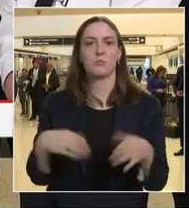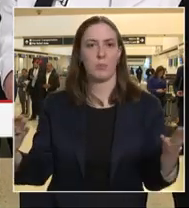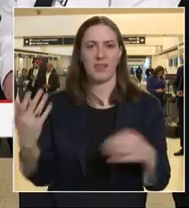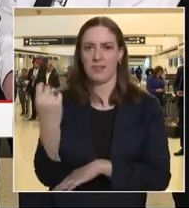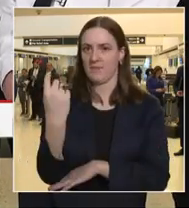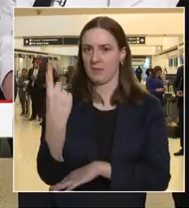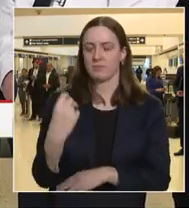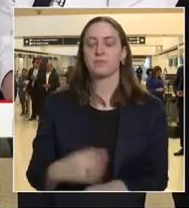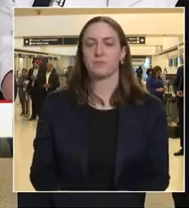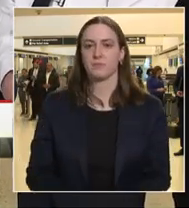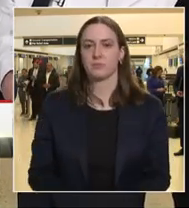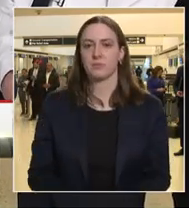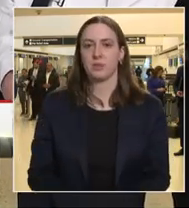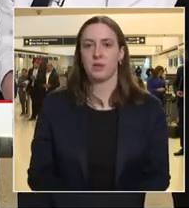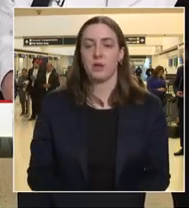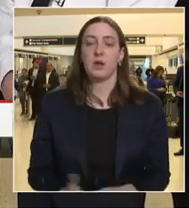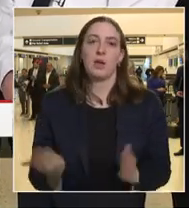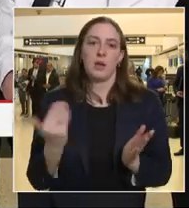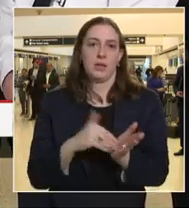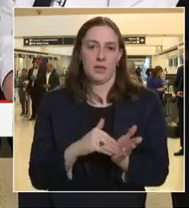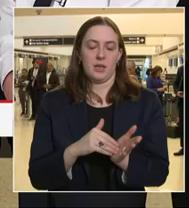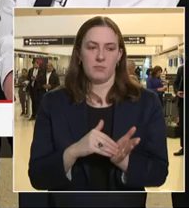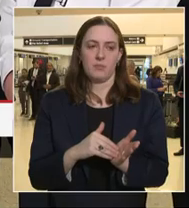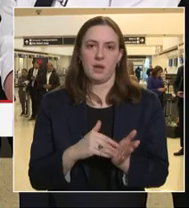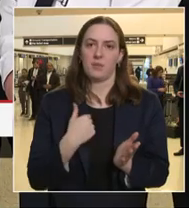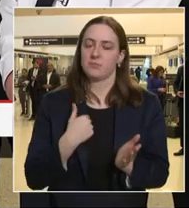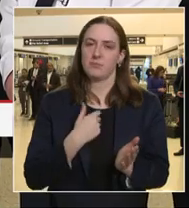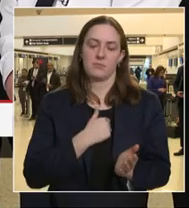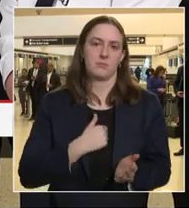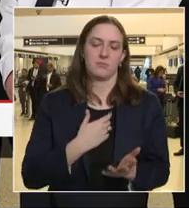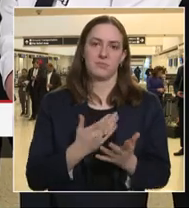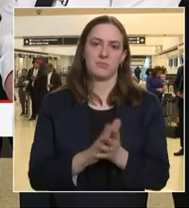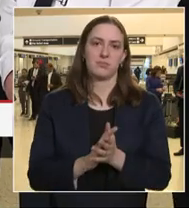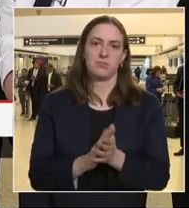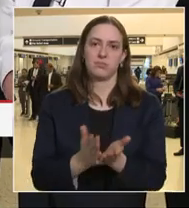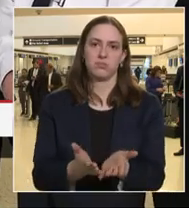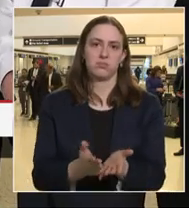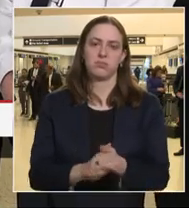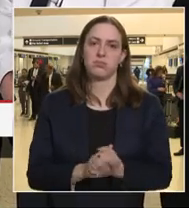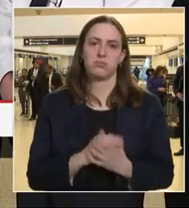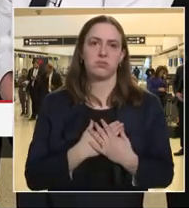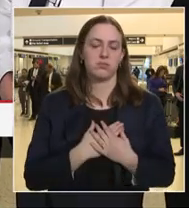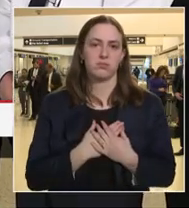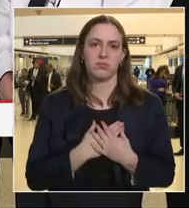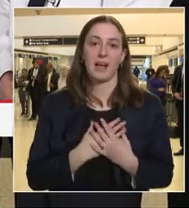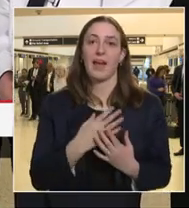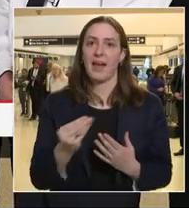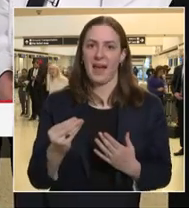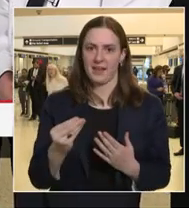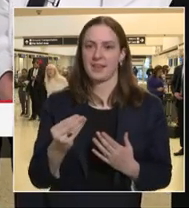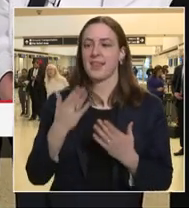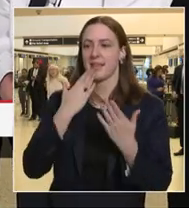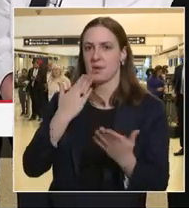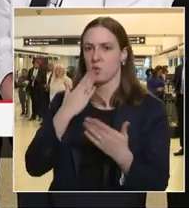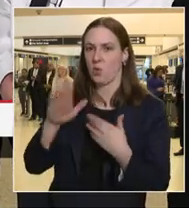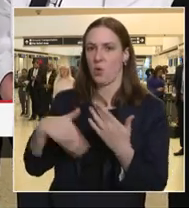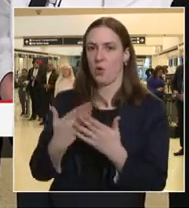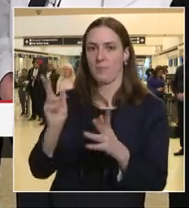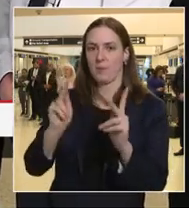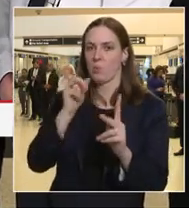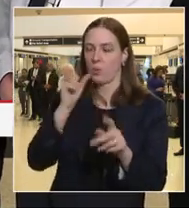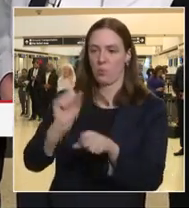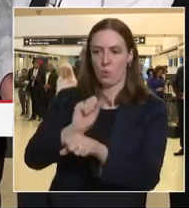and thanks to the many, many who are still out there working very, very hard to complete this recovery. Thank